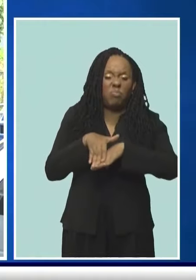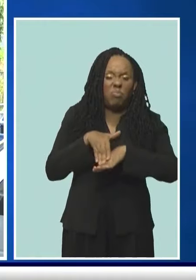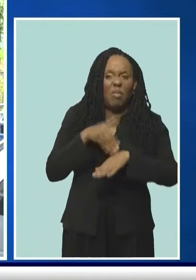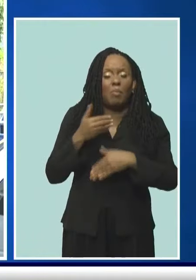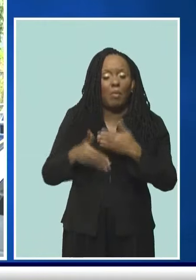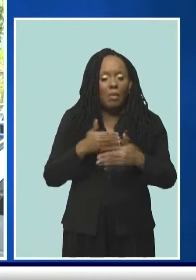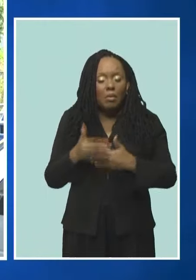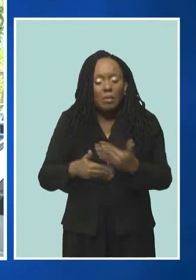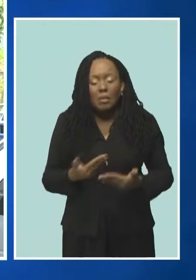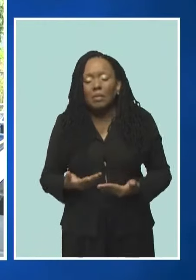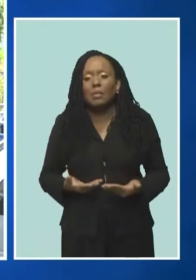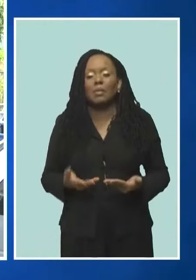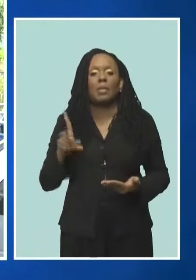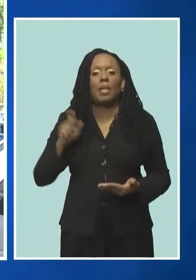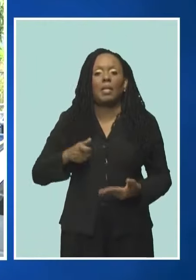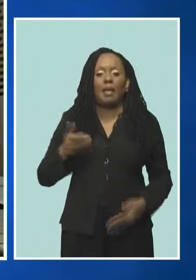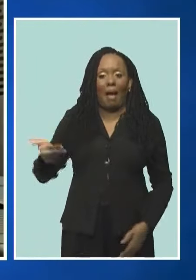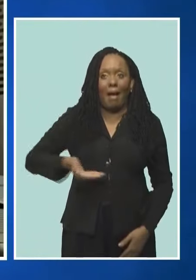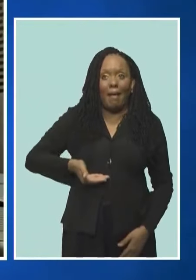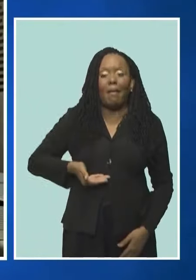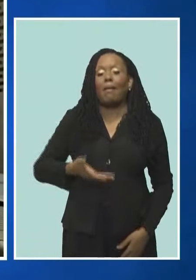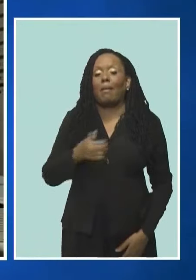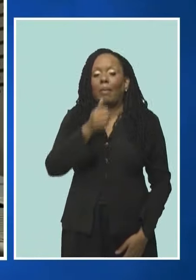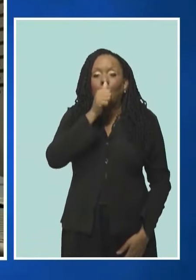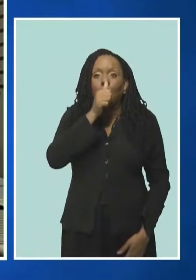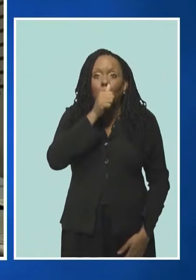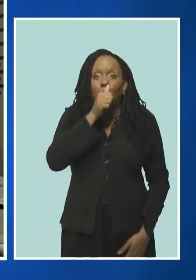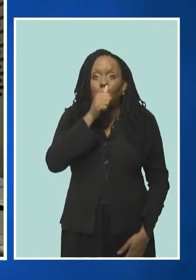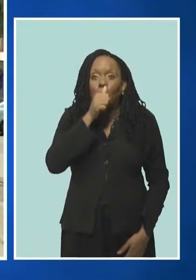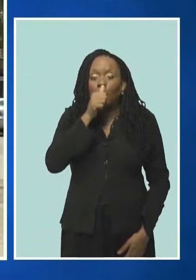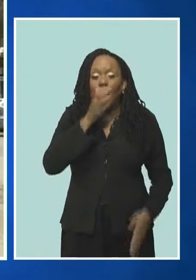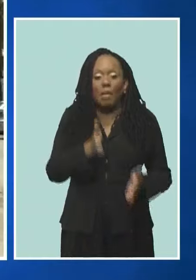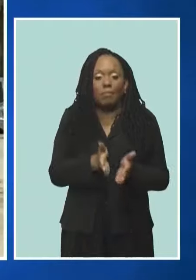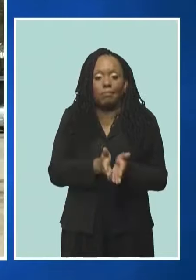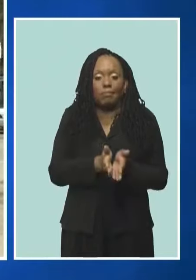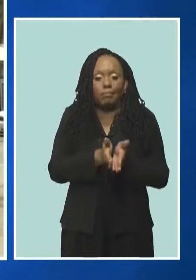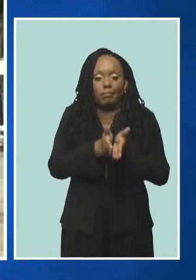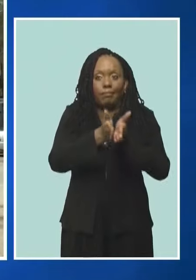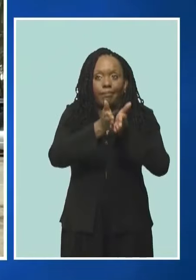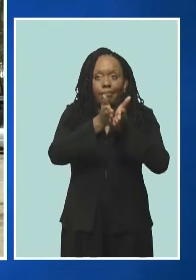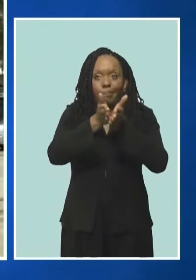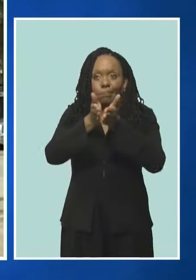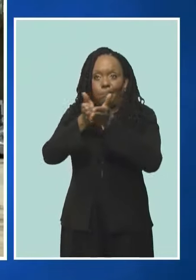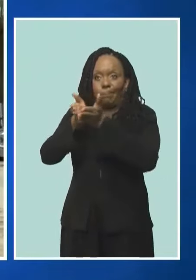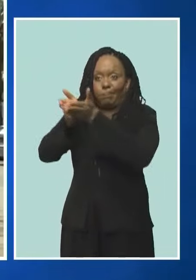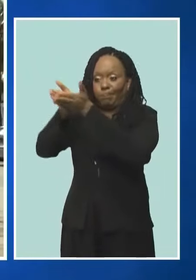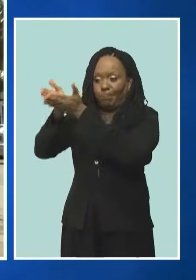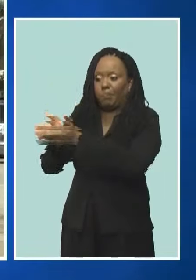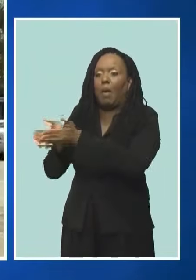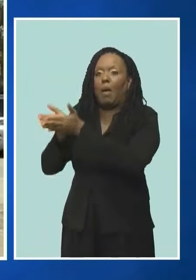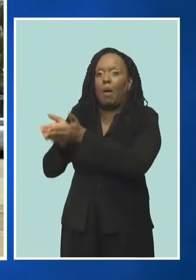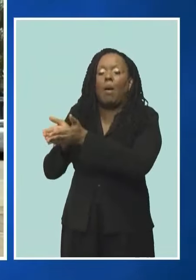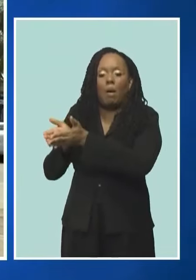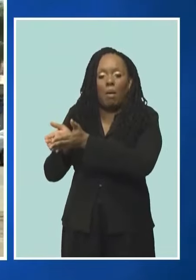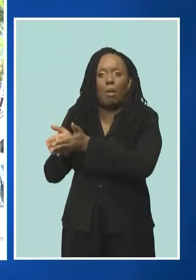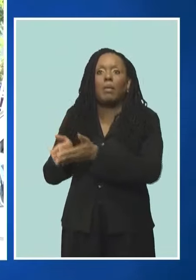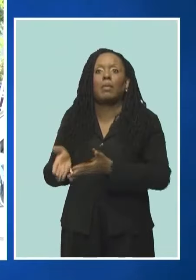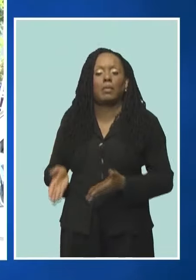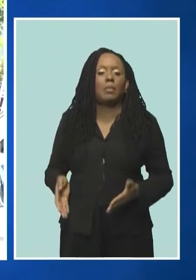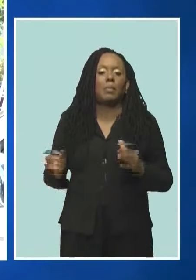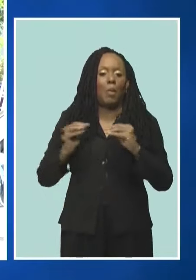the services of a private hire operator to assist us. Assisting them in the yard will make it a lot